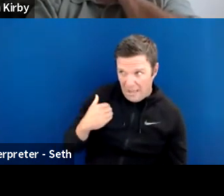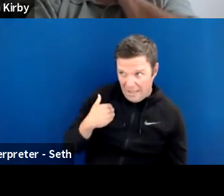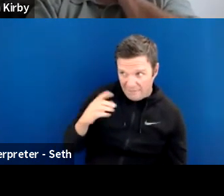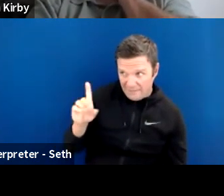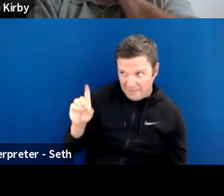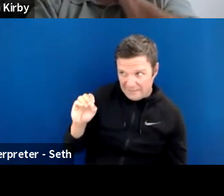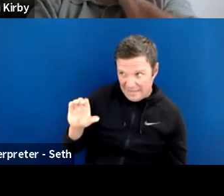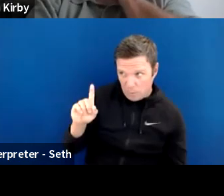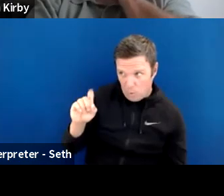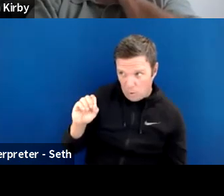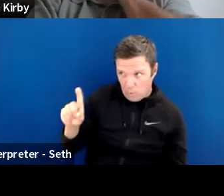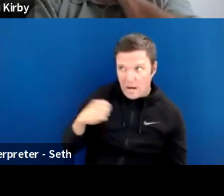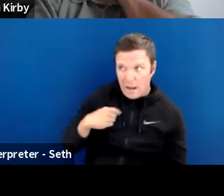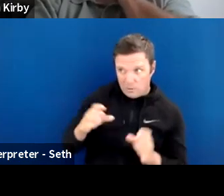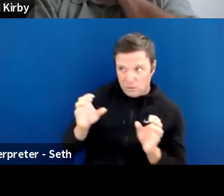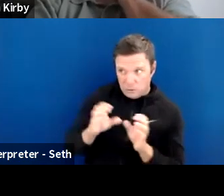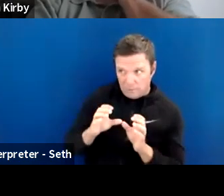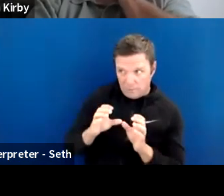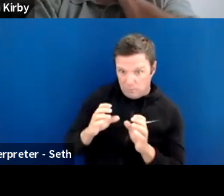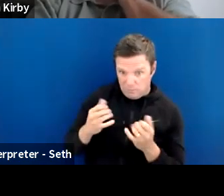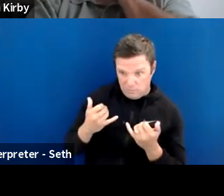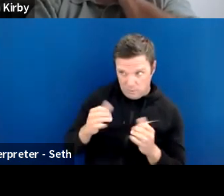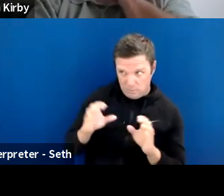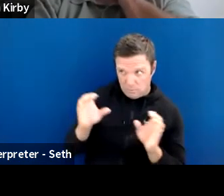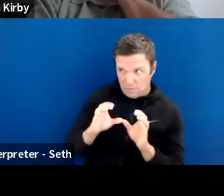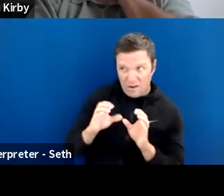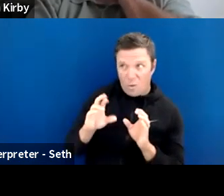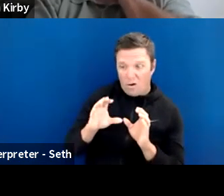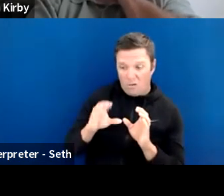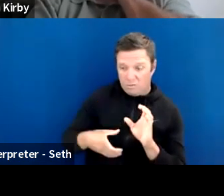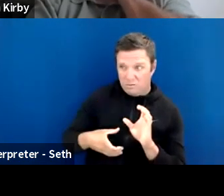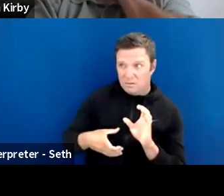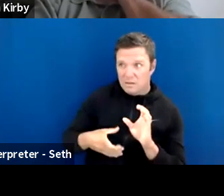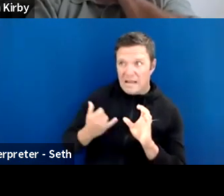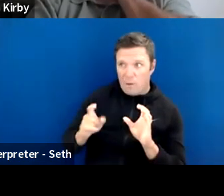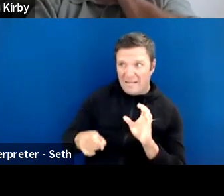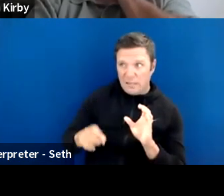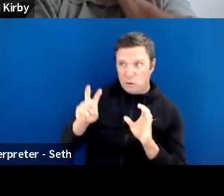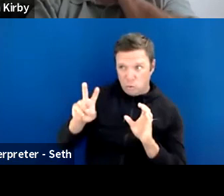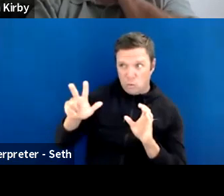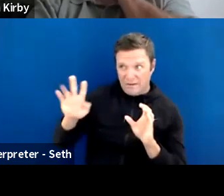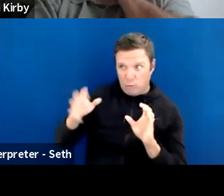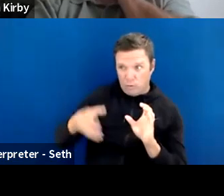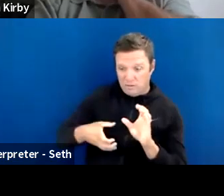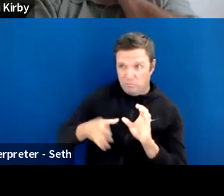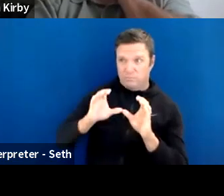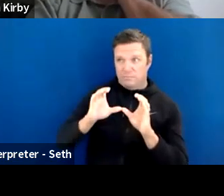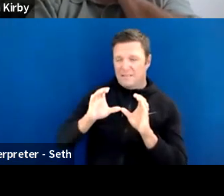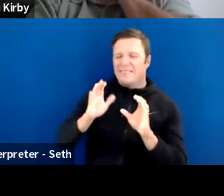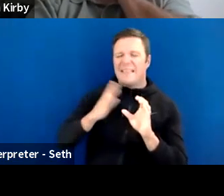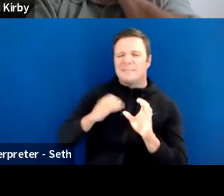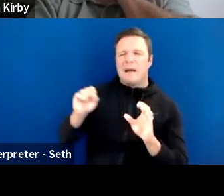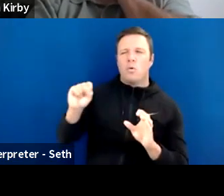was considered certified, am I still considered certified? Or do I need to do parts 2, 3, and 4? I guess that's my